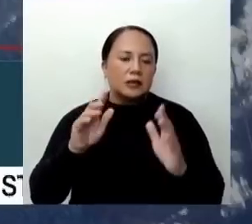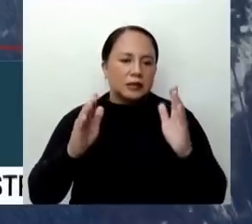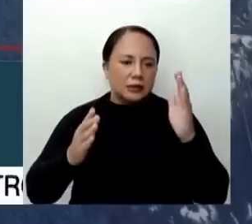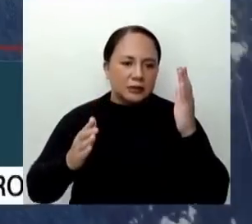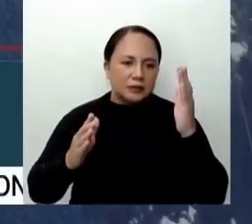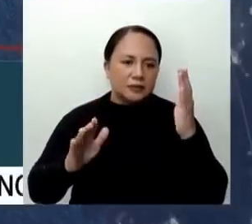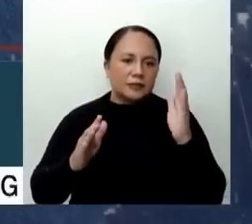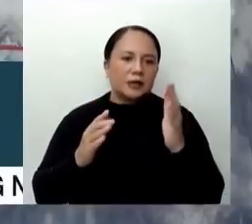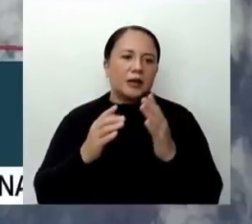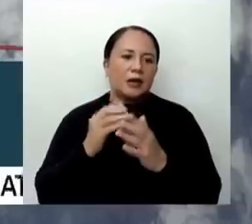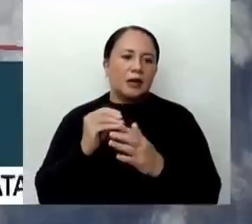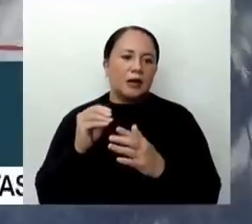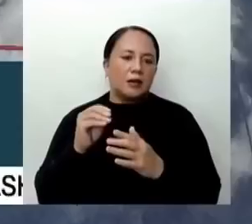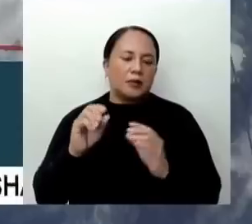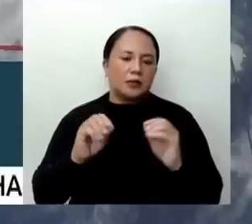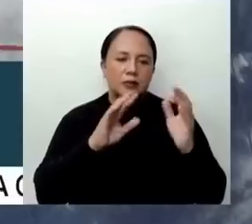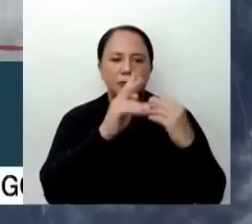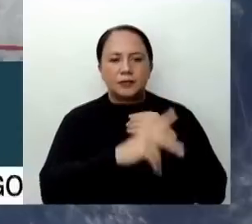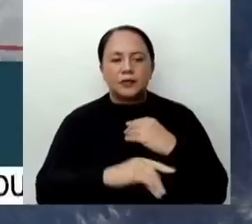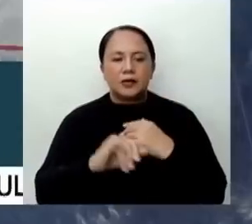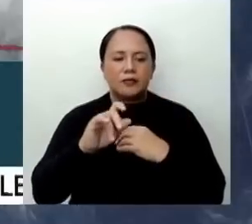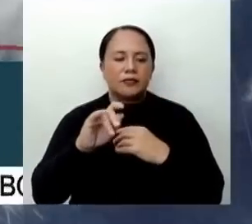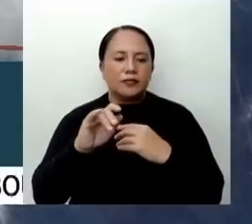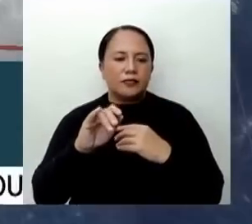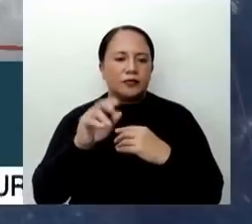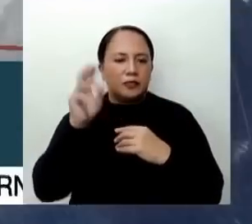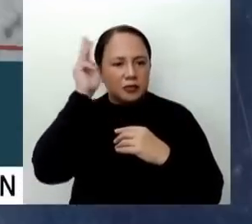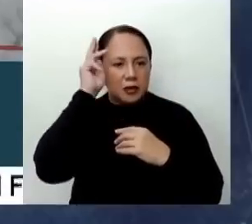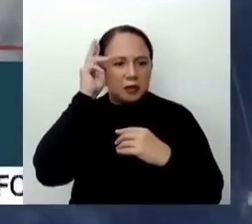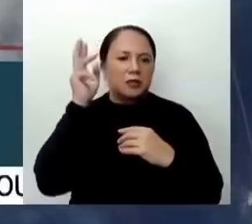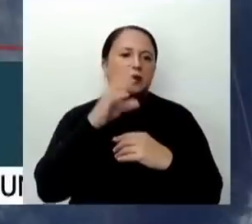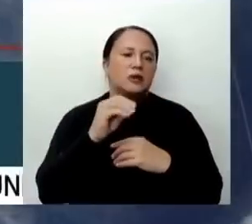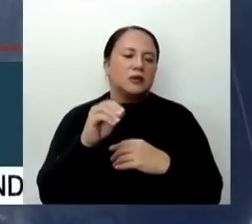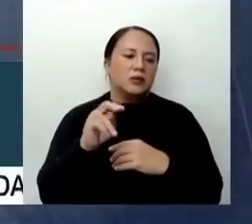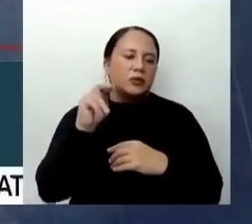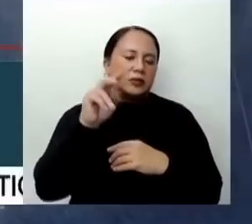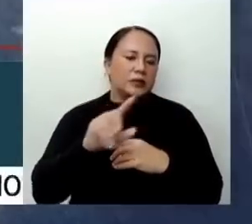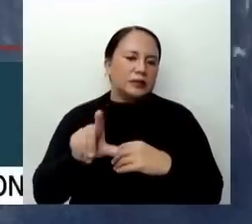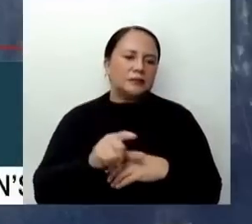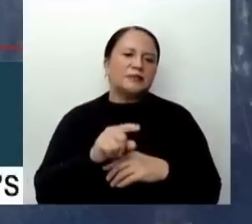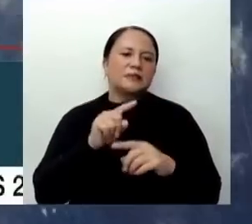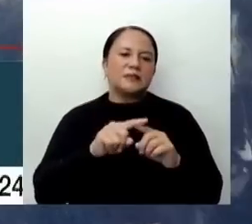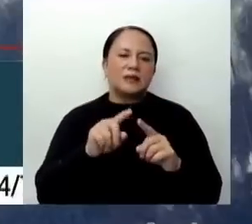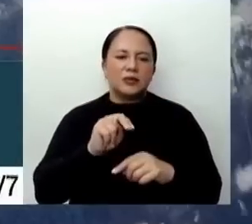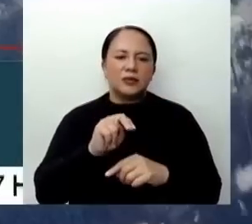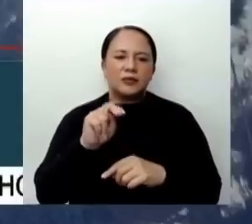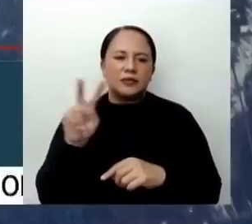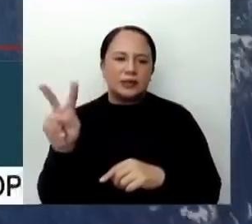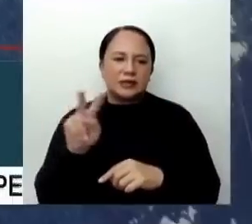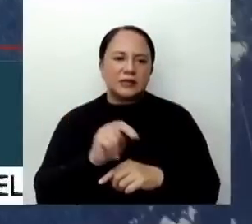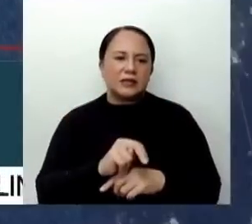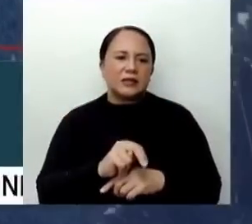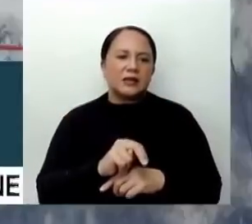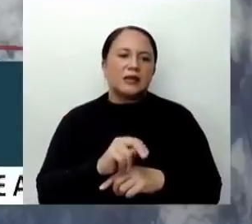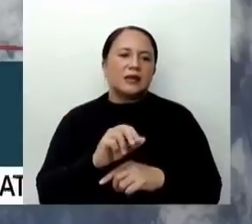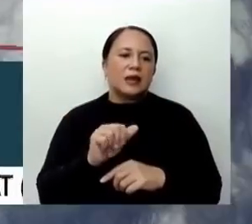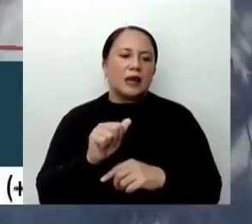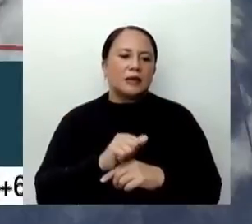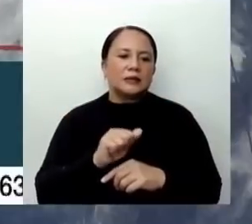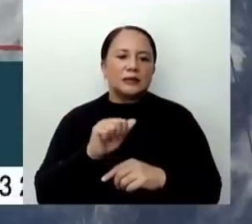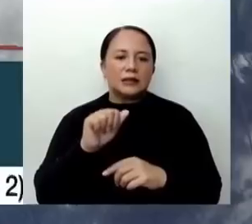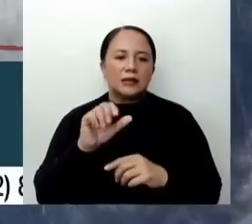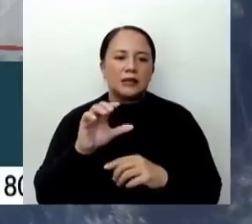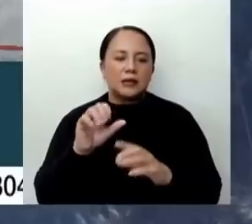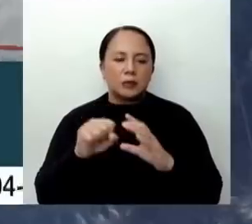Province, Ibugao, northern and central Aurora, Quirino, northeastern Nueva Vizcaya, northern Catanduanes, northeastern Camarines